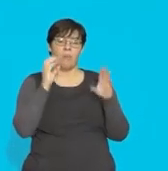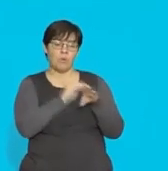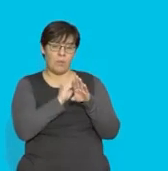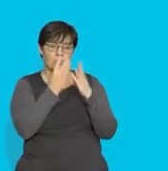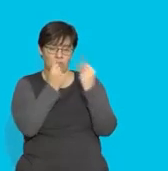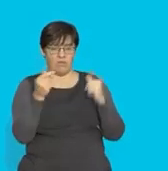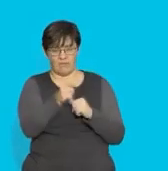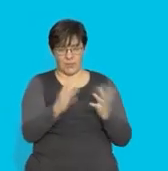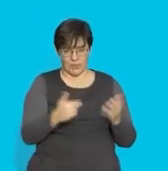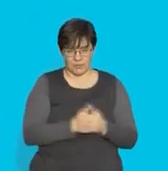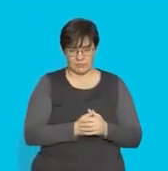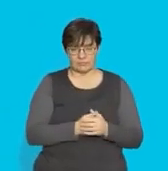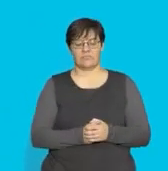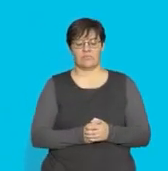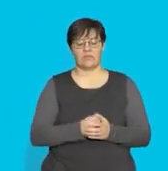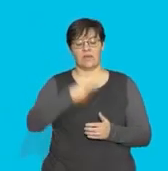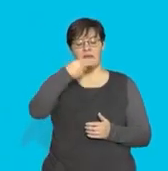through a problem.